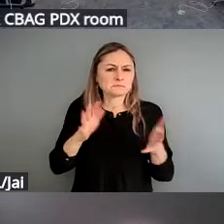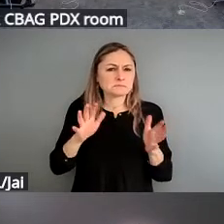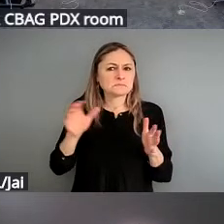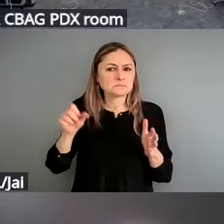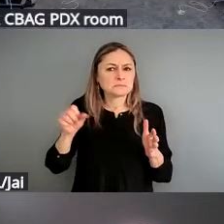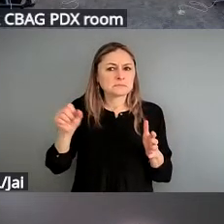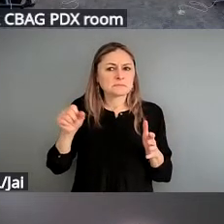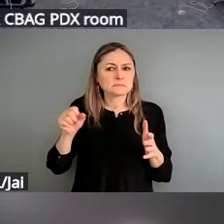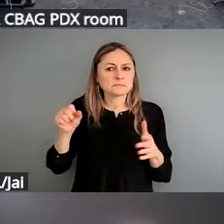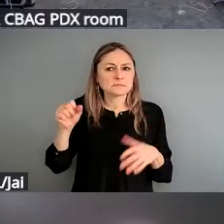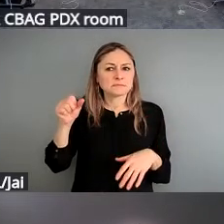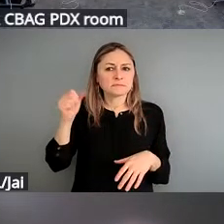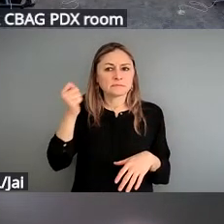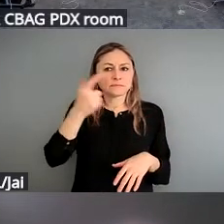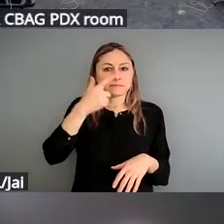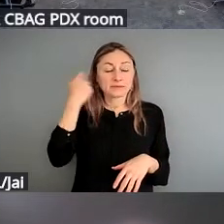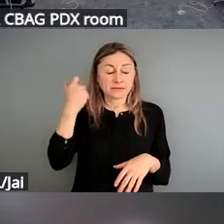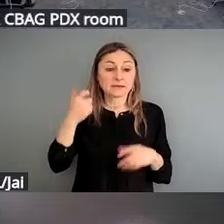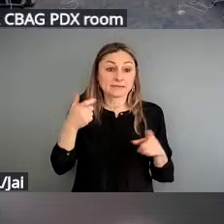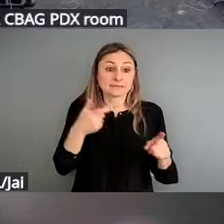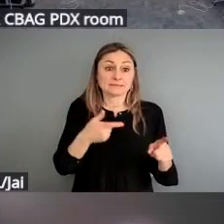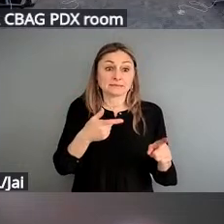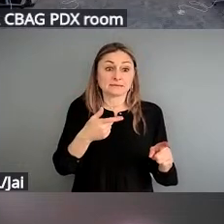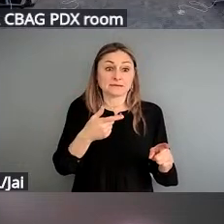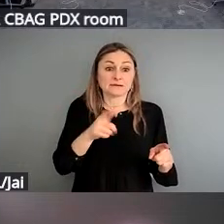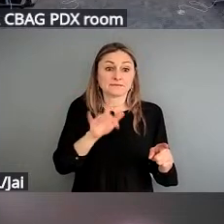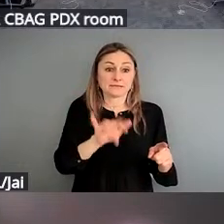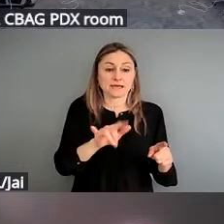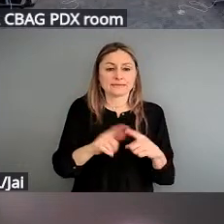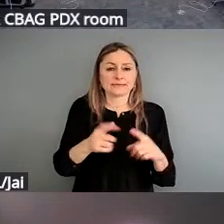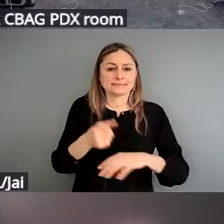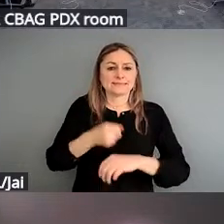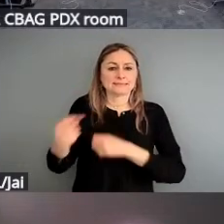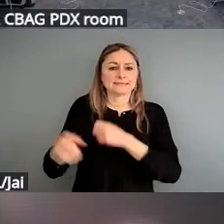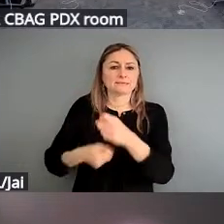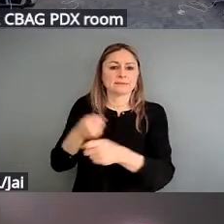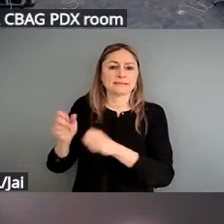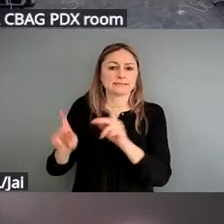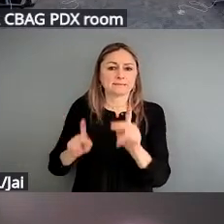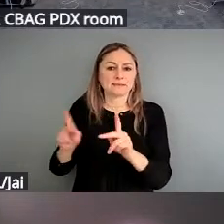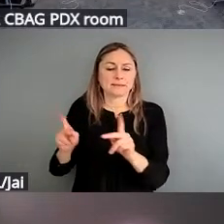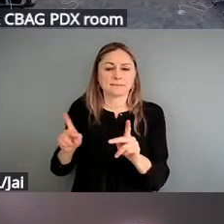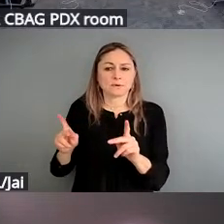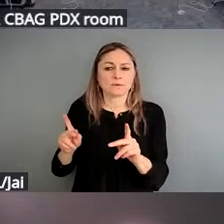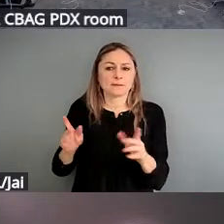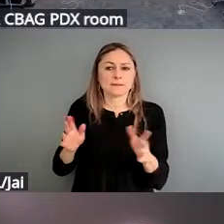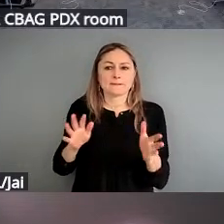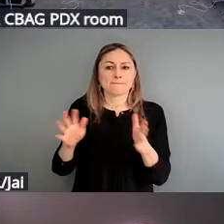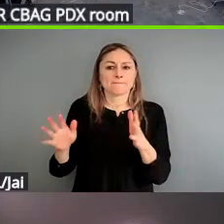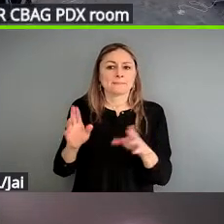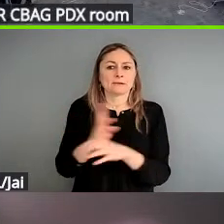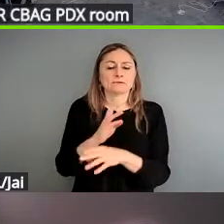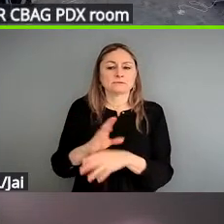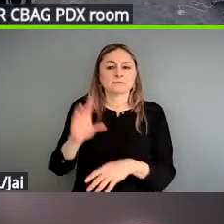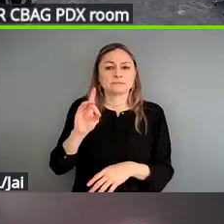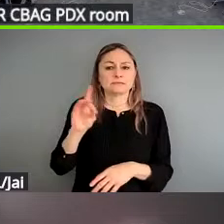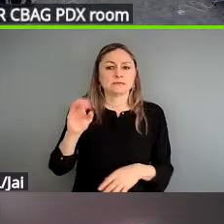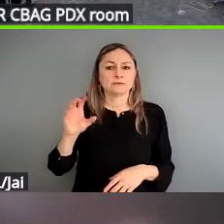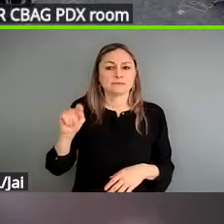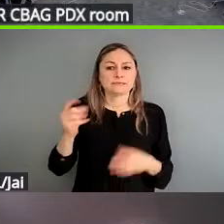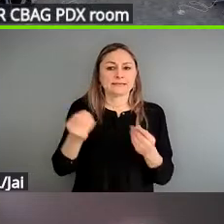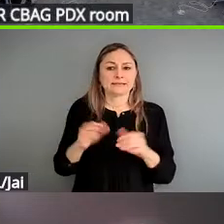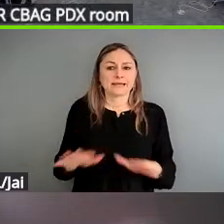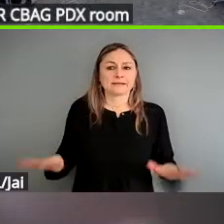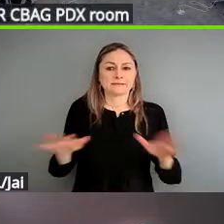just displacing people who are using the DOT land